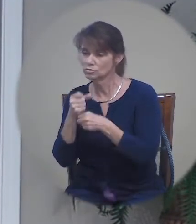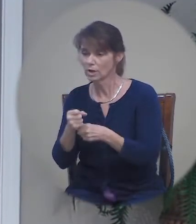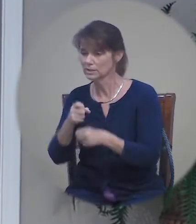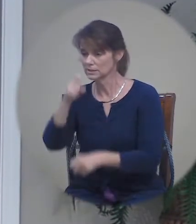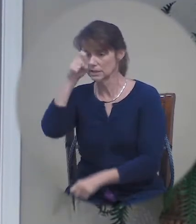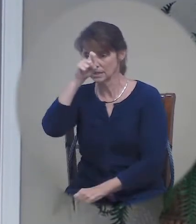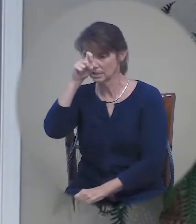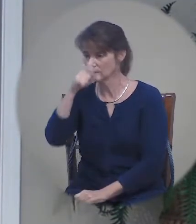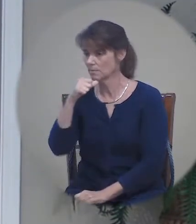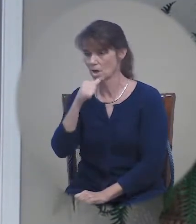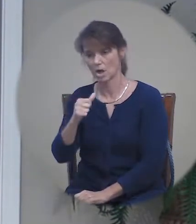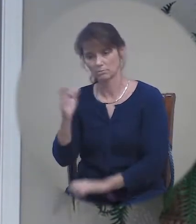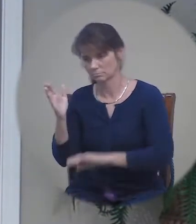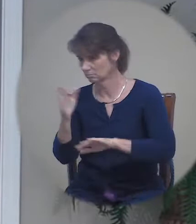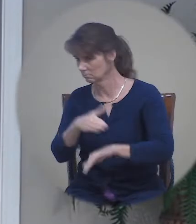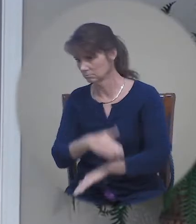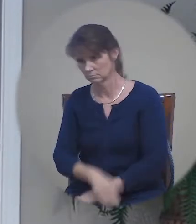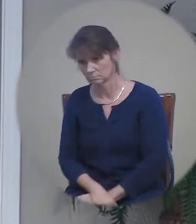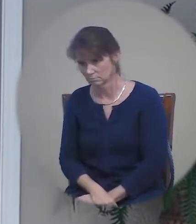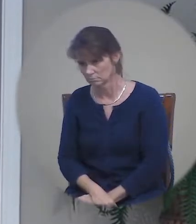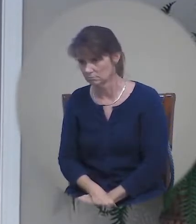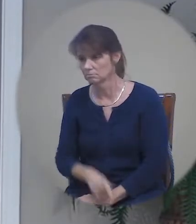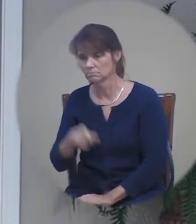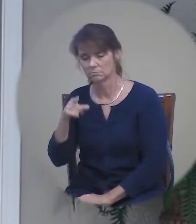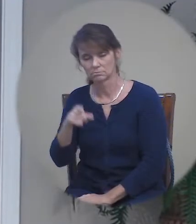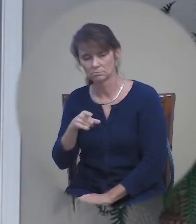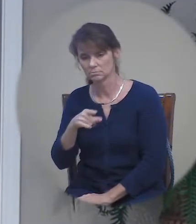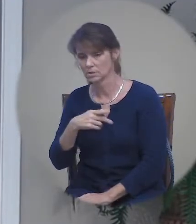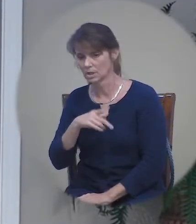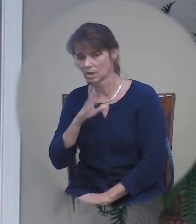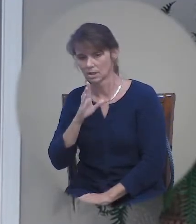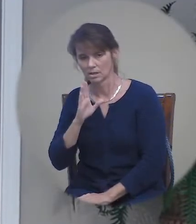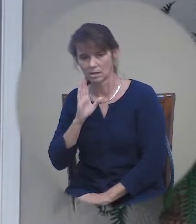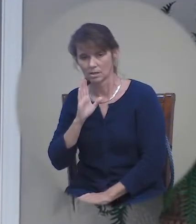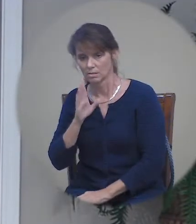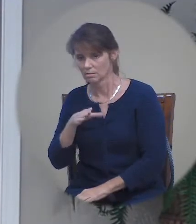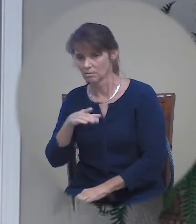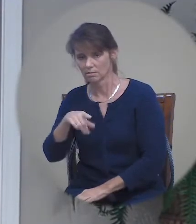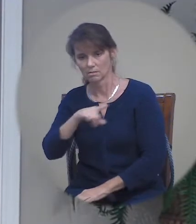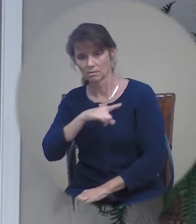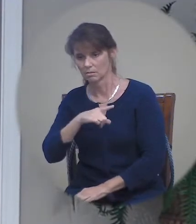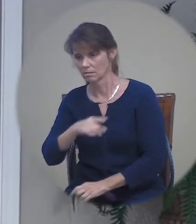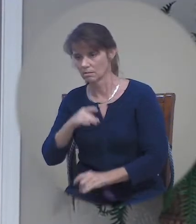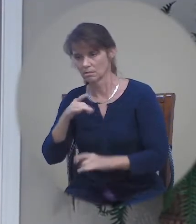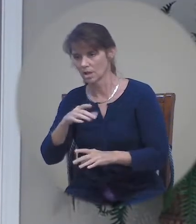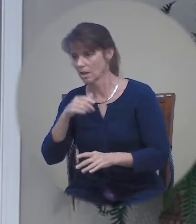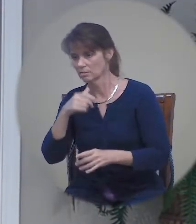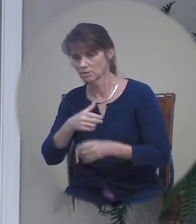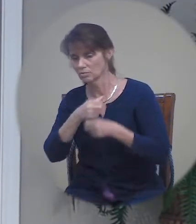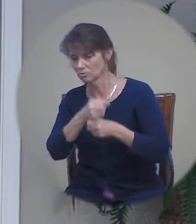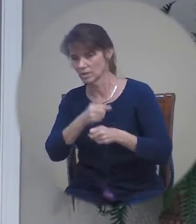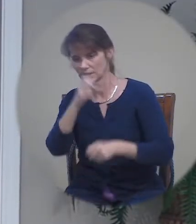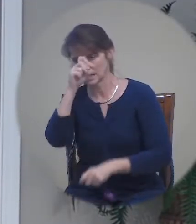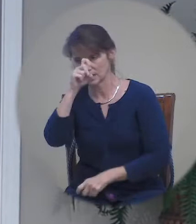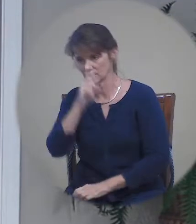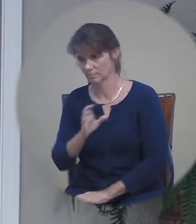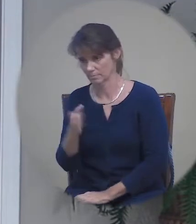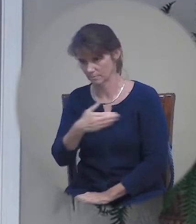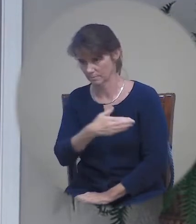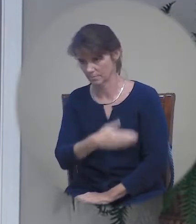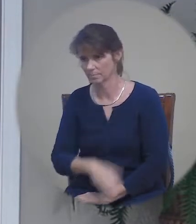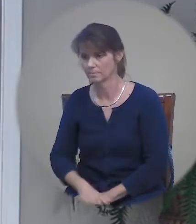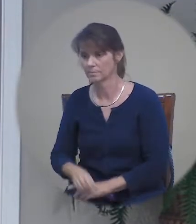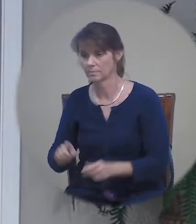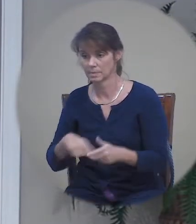Egypt's untrustworthy. They'll lean on them and they'll break like a staff and pierce their hand. Furthermore, he goes on and